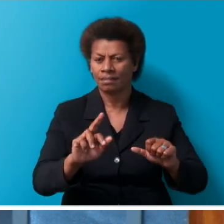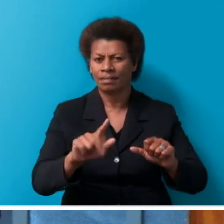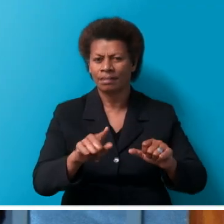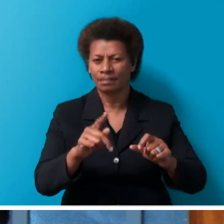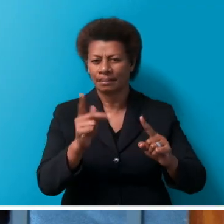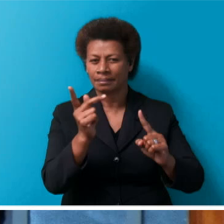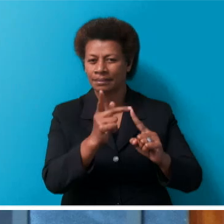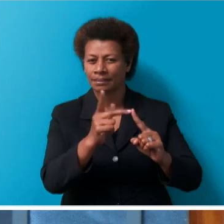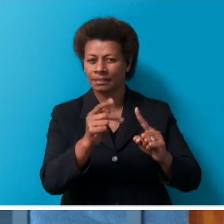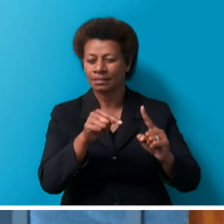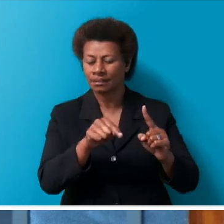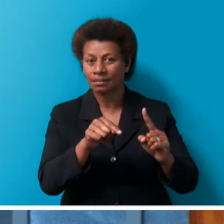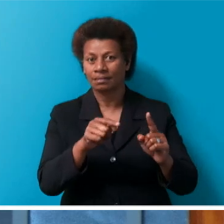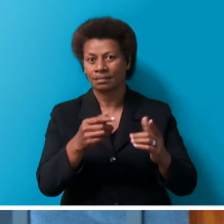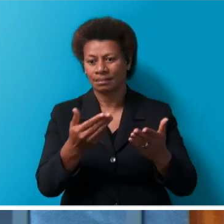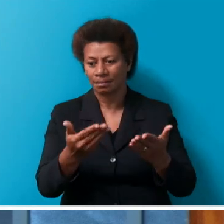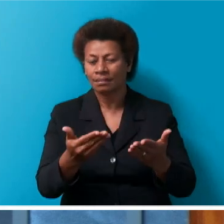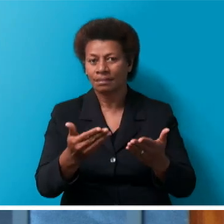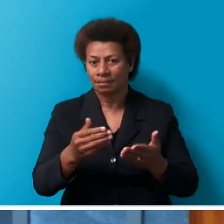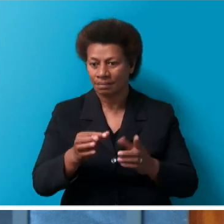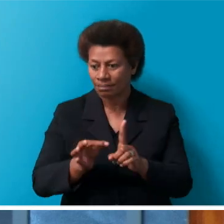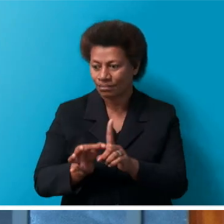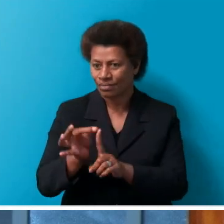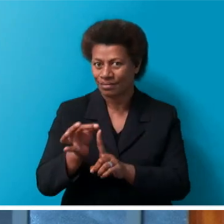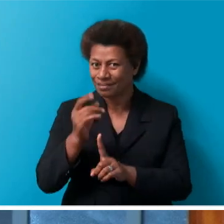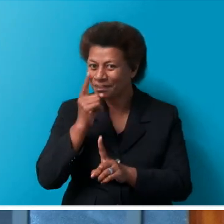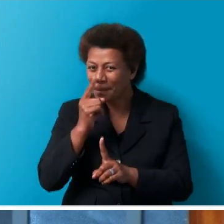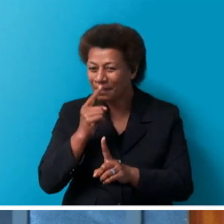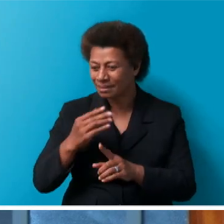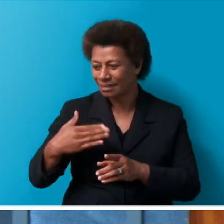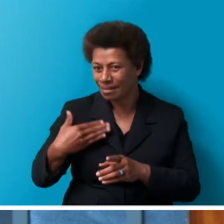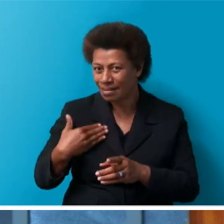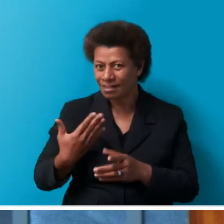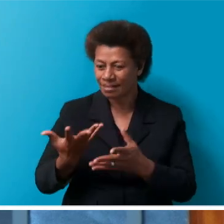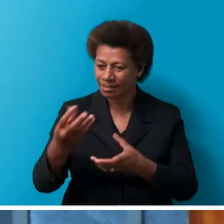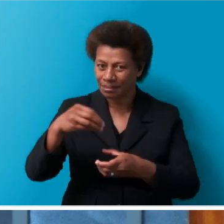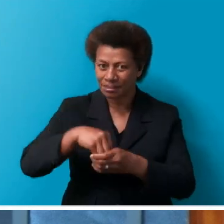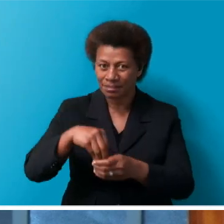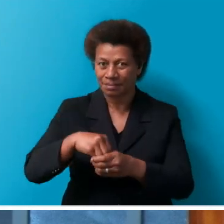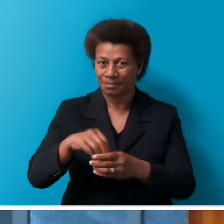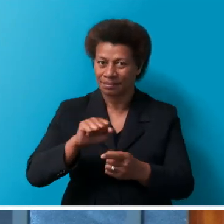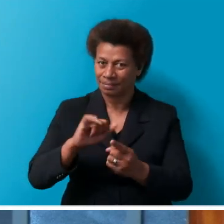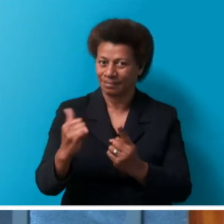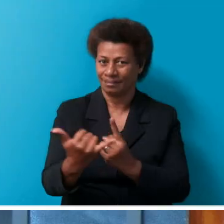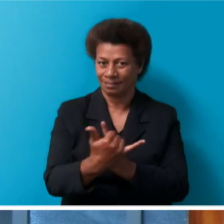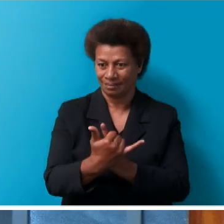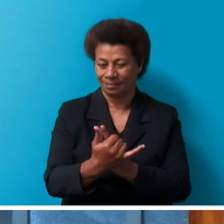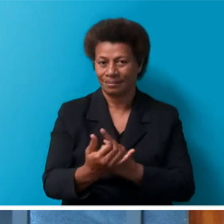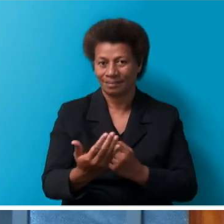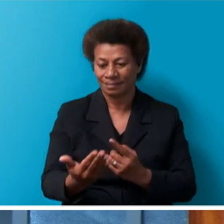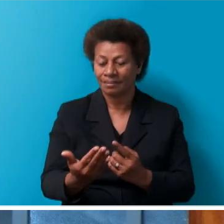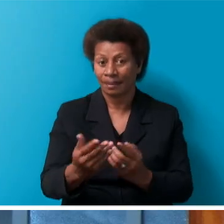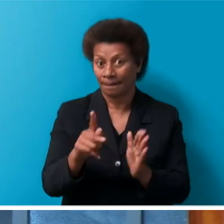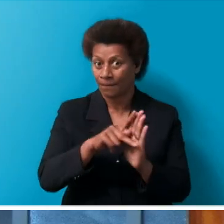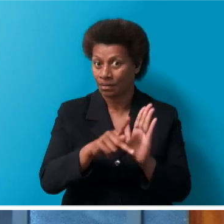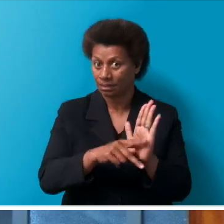strategy to enhance the well-being of its citizens in creating a socially inclusive society. This will be done by implementing policies